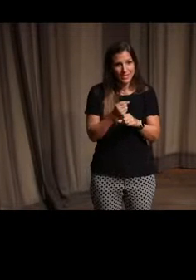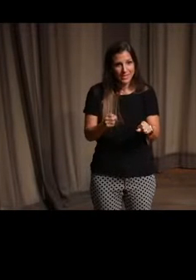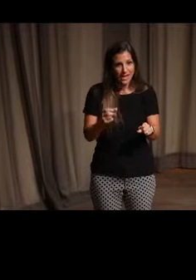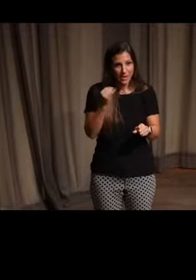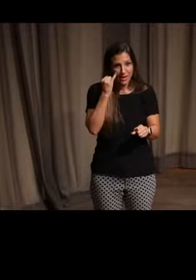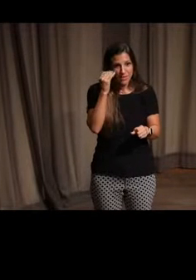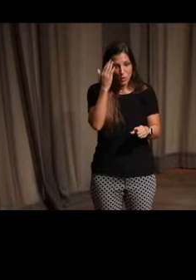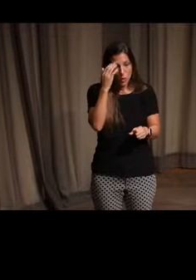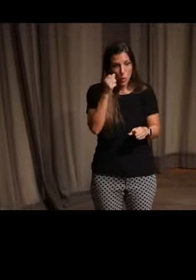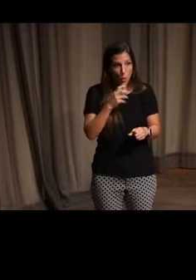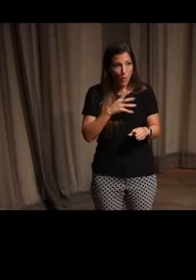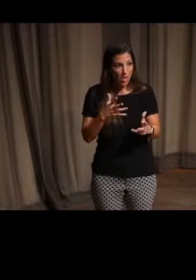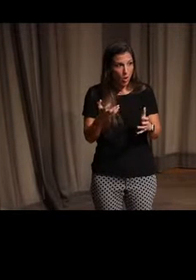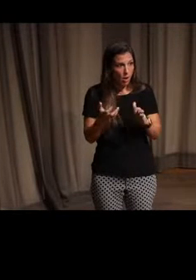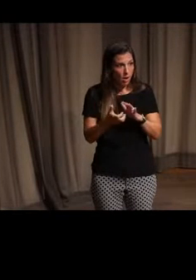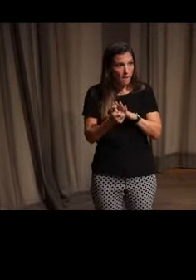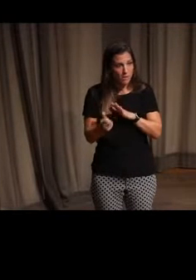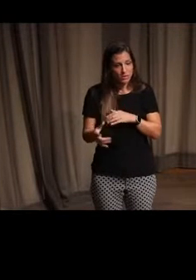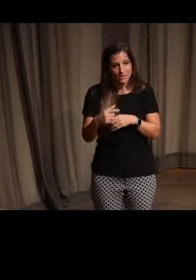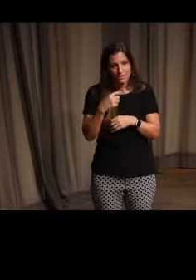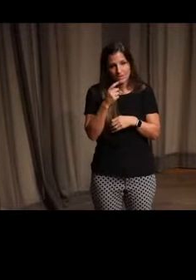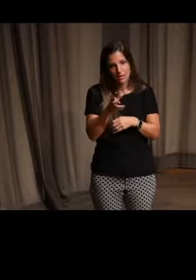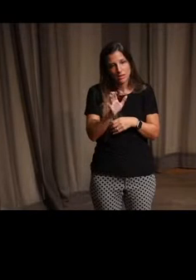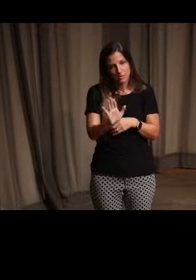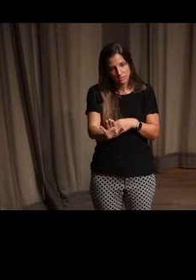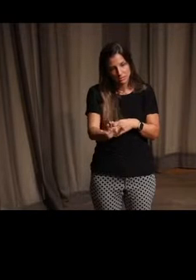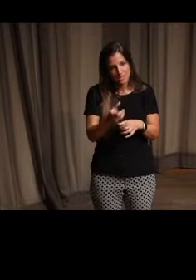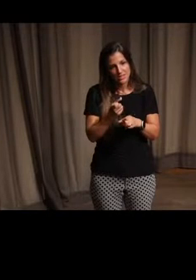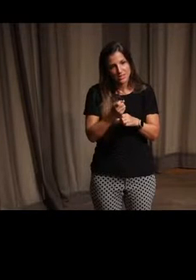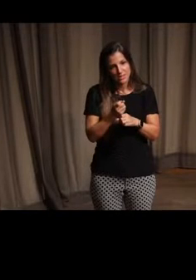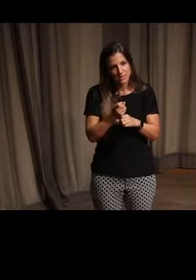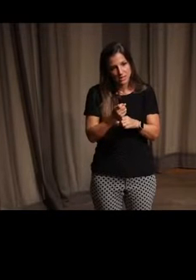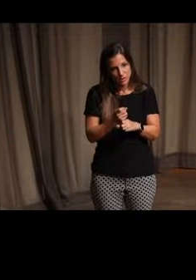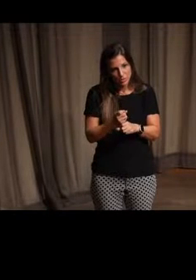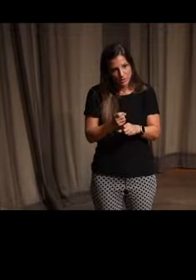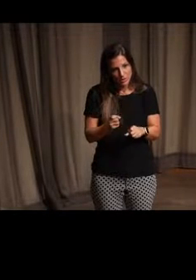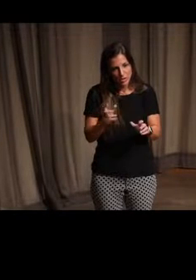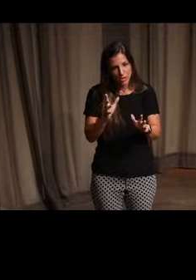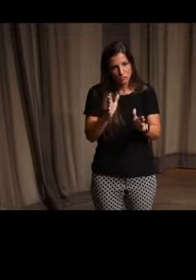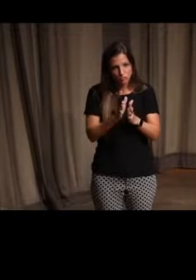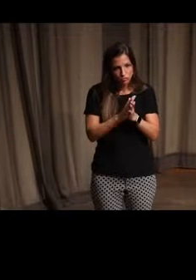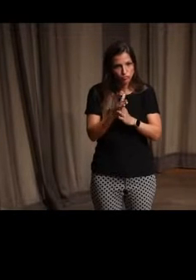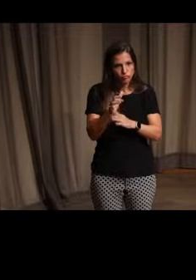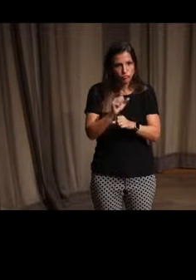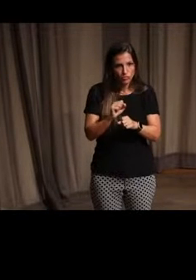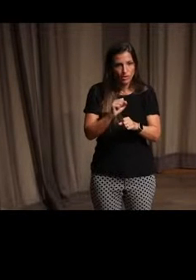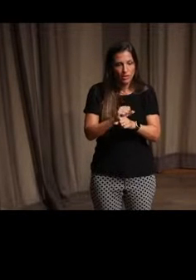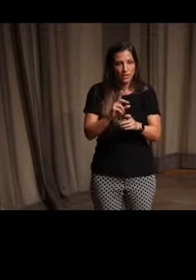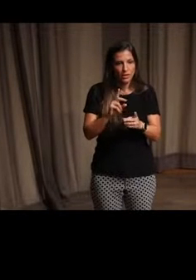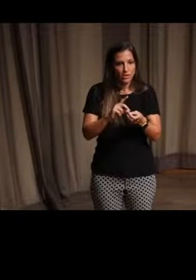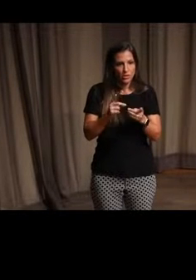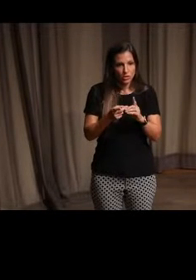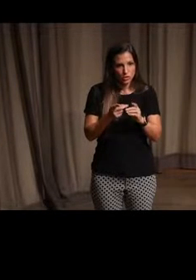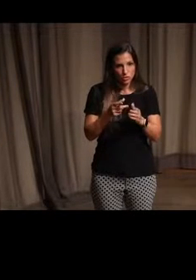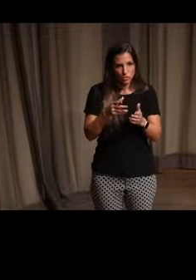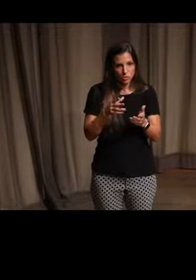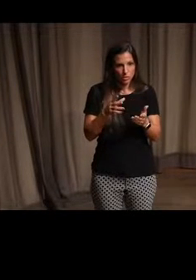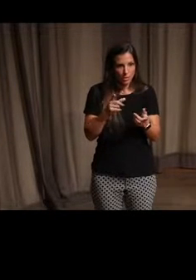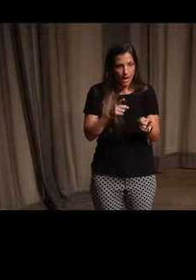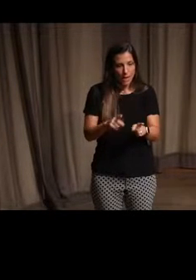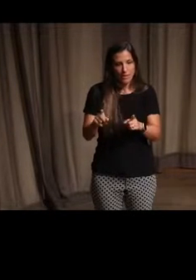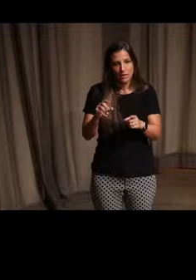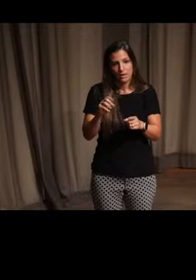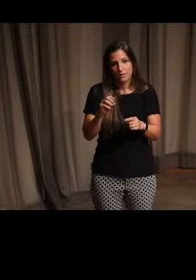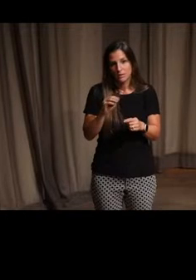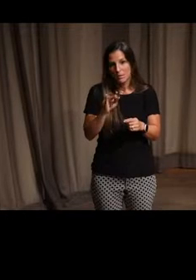any women who want to get abortions, tell them to be very, very, very vigilant with their digital footprint and their social